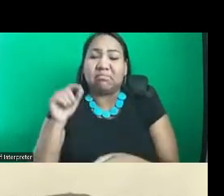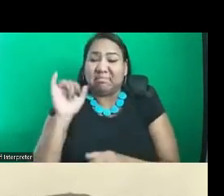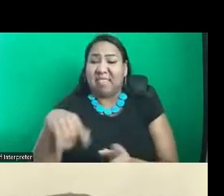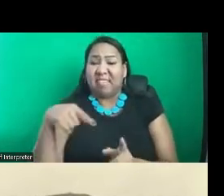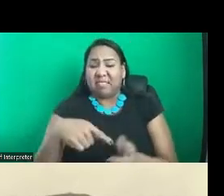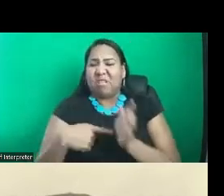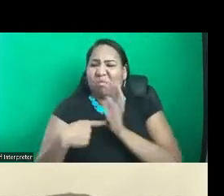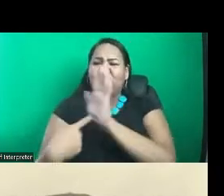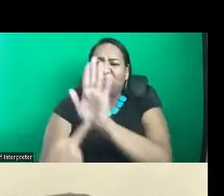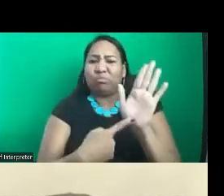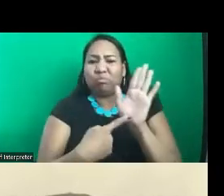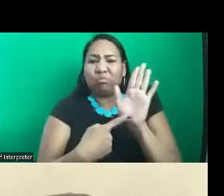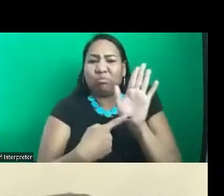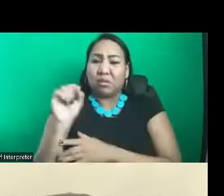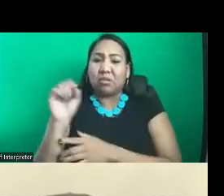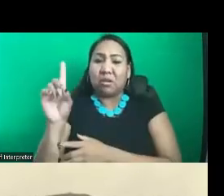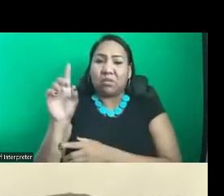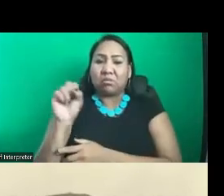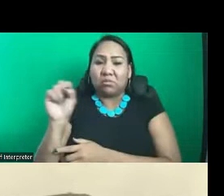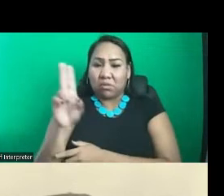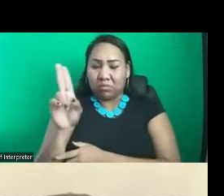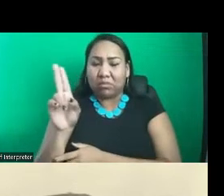Rapid City. Next slide, please.